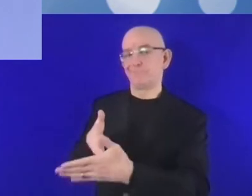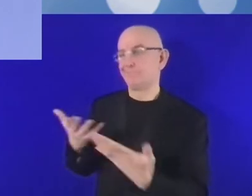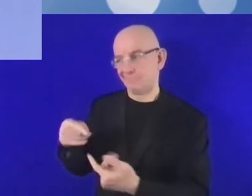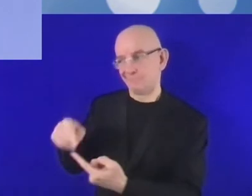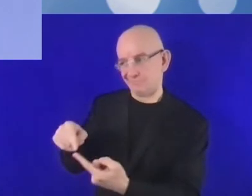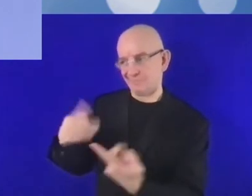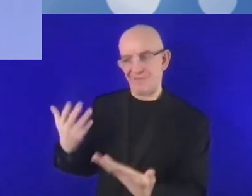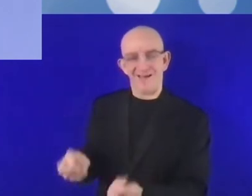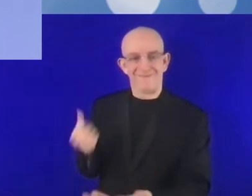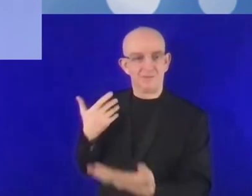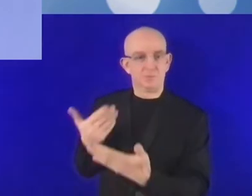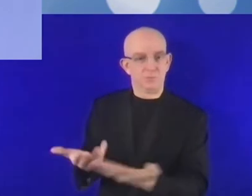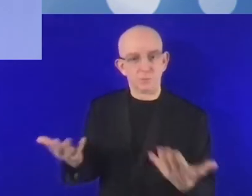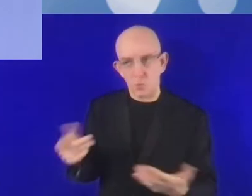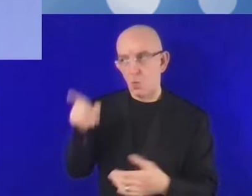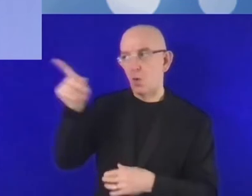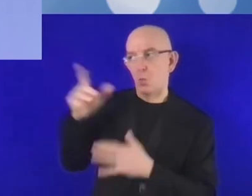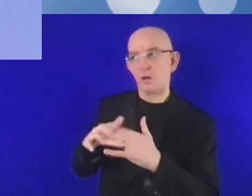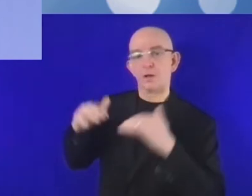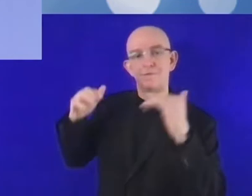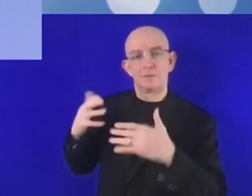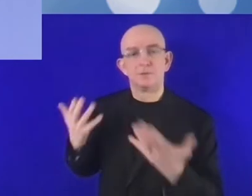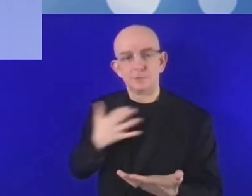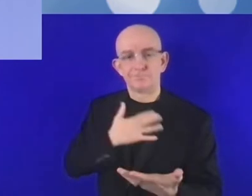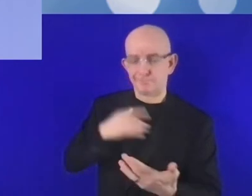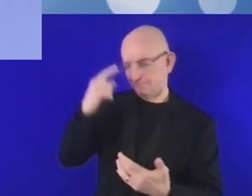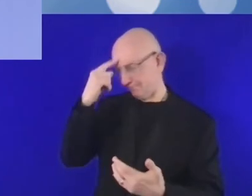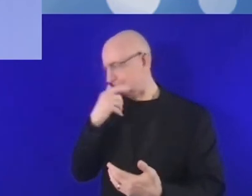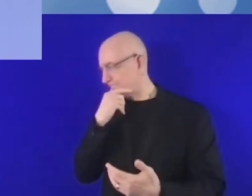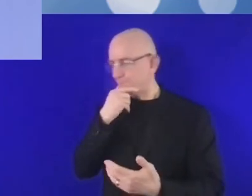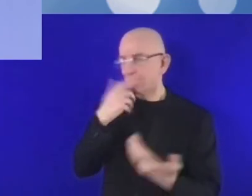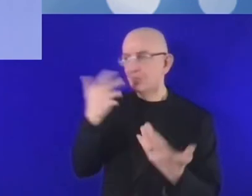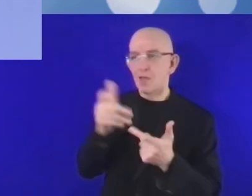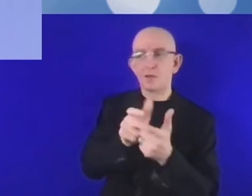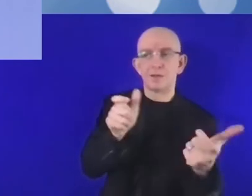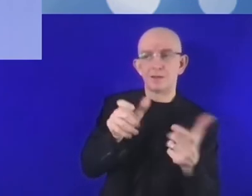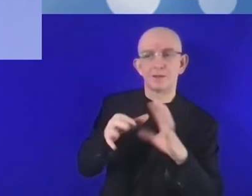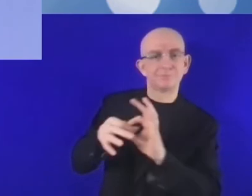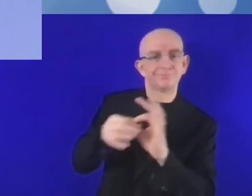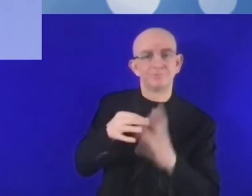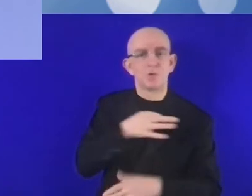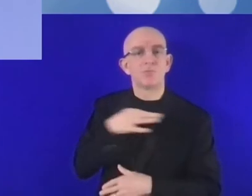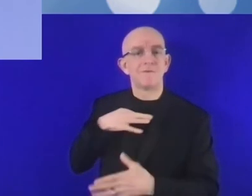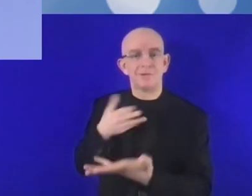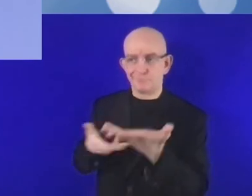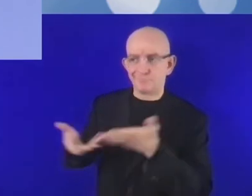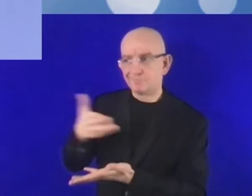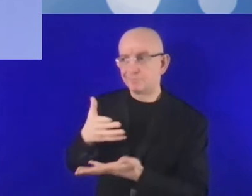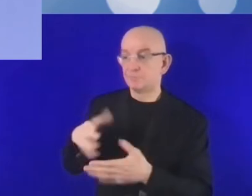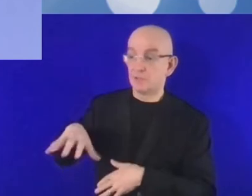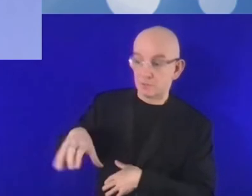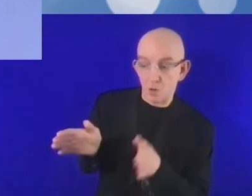should invest in infrastructure this is what we propose and the investment should also include an